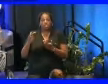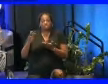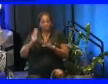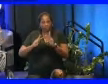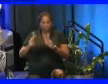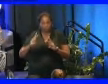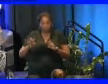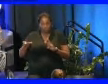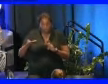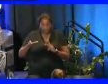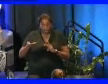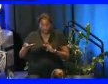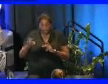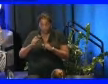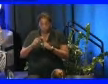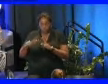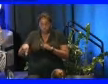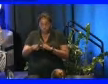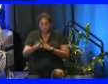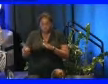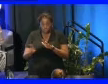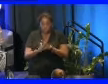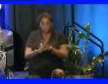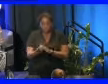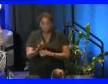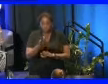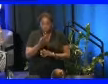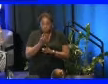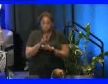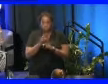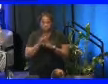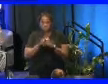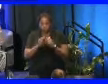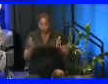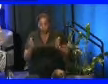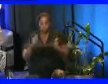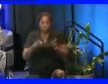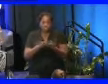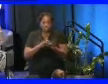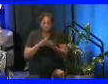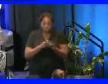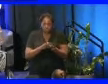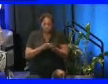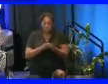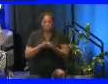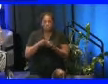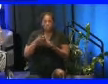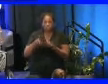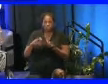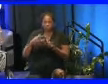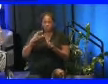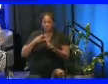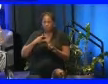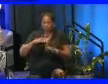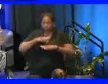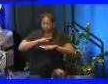the people, when you come vulnerable and needing support, that you get treated the